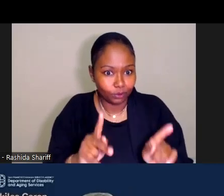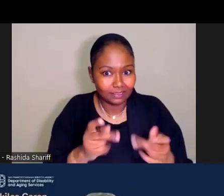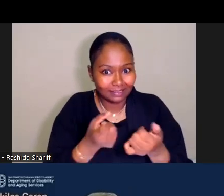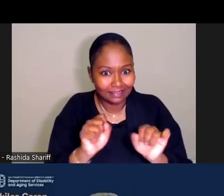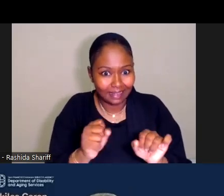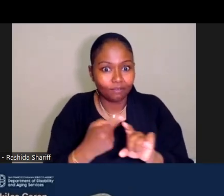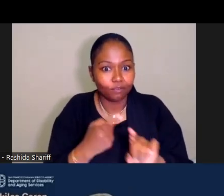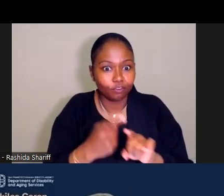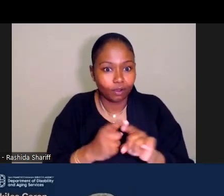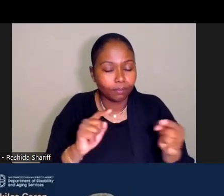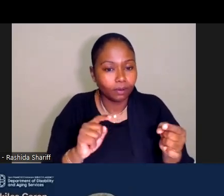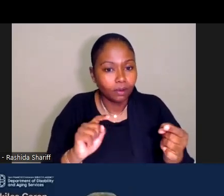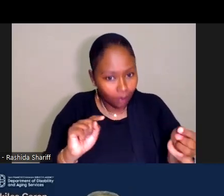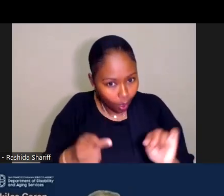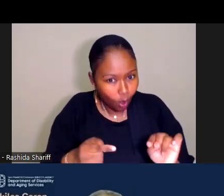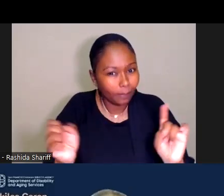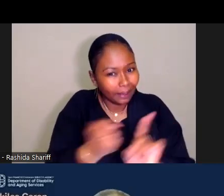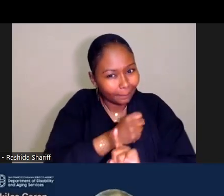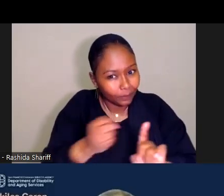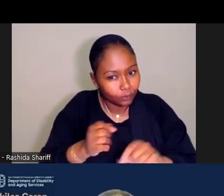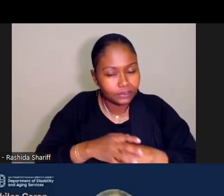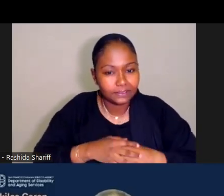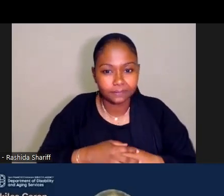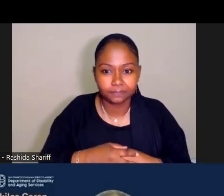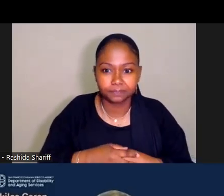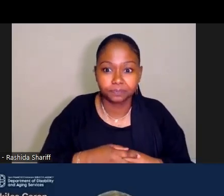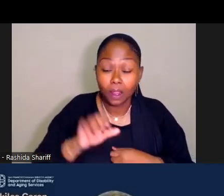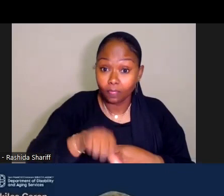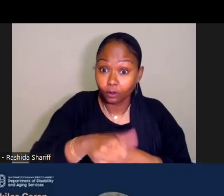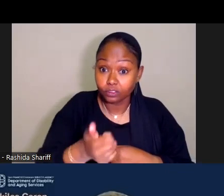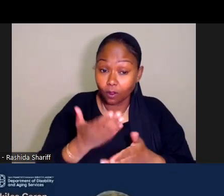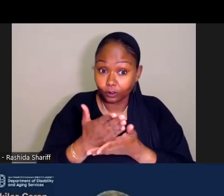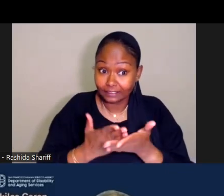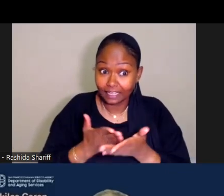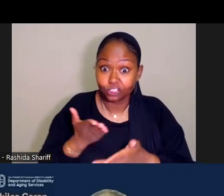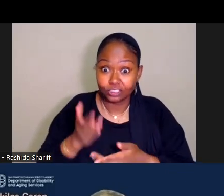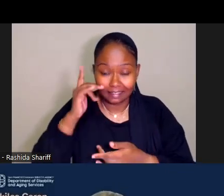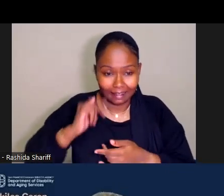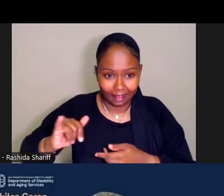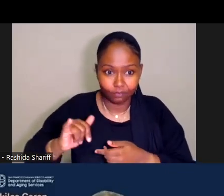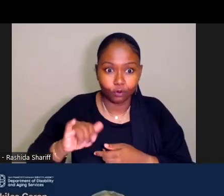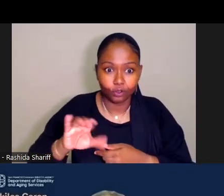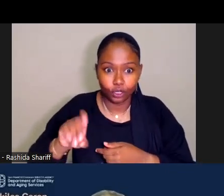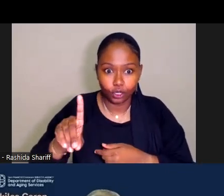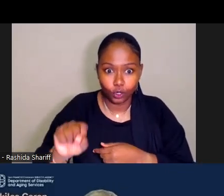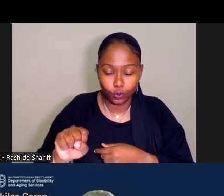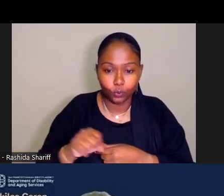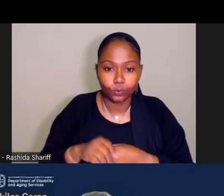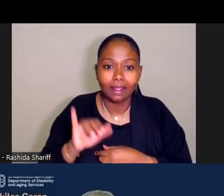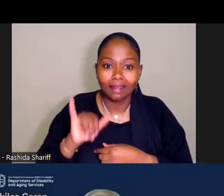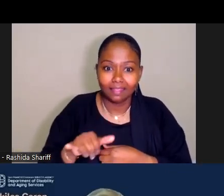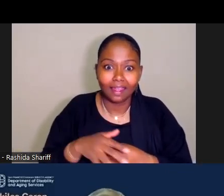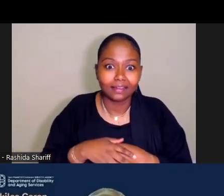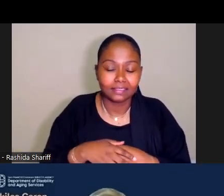are other sections of in California codes that permit the